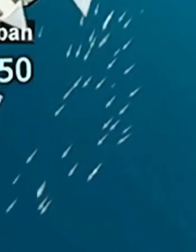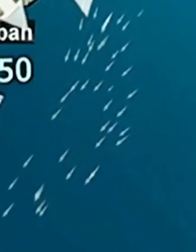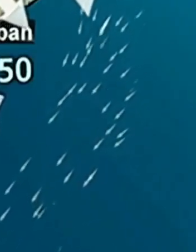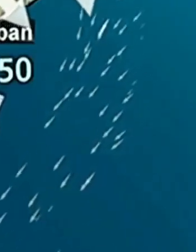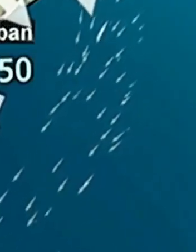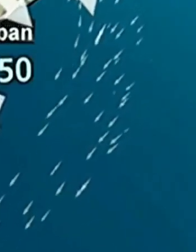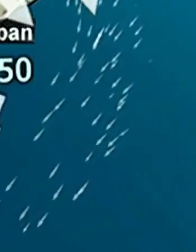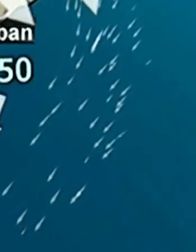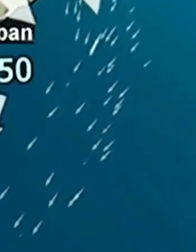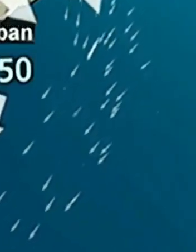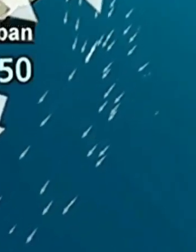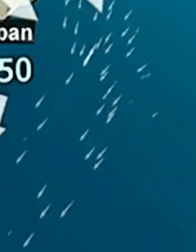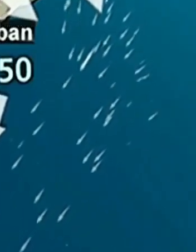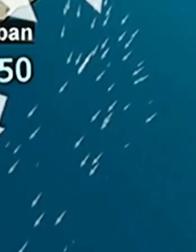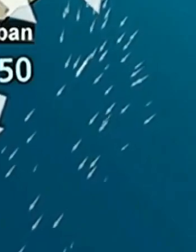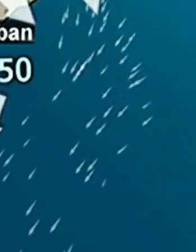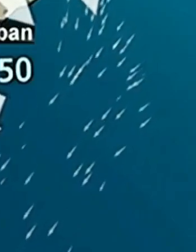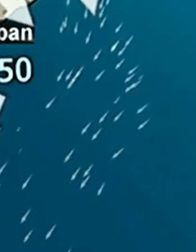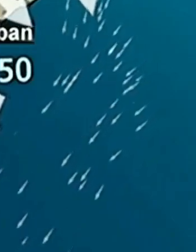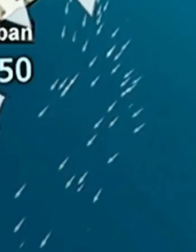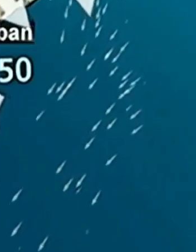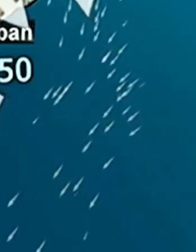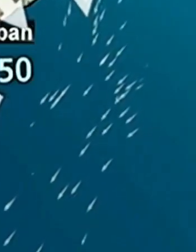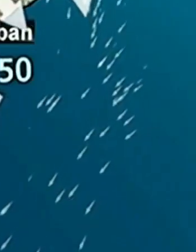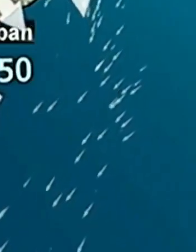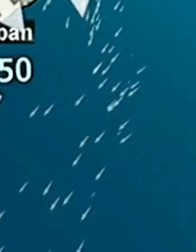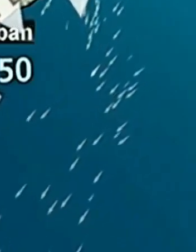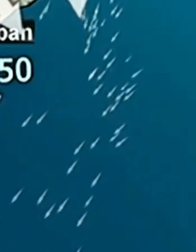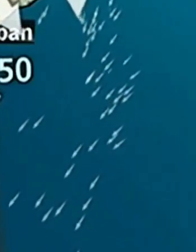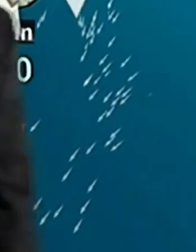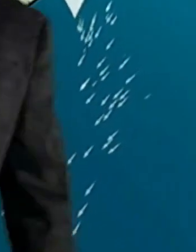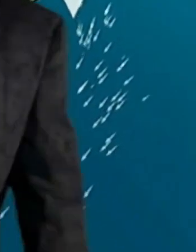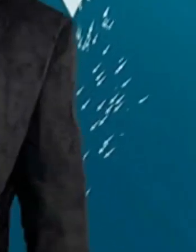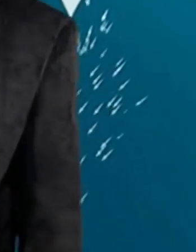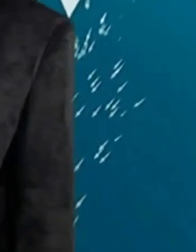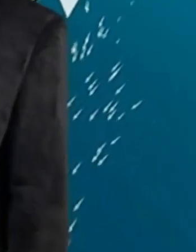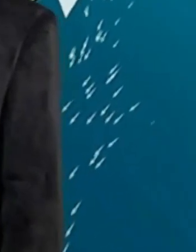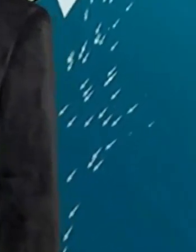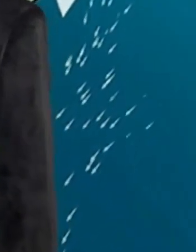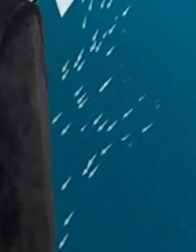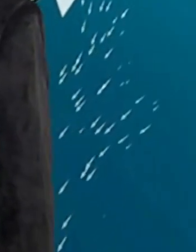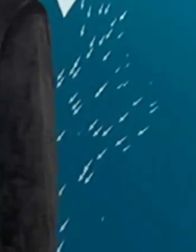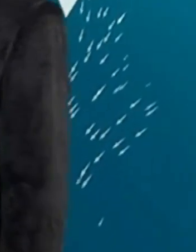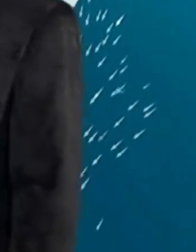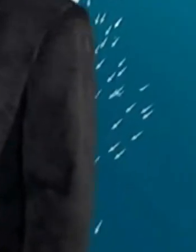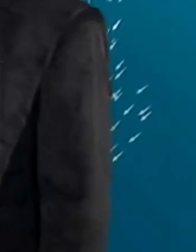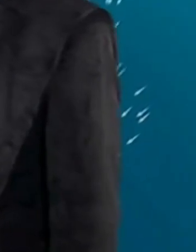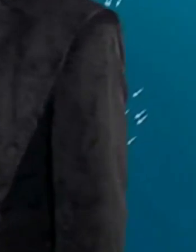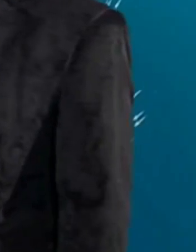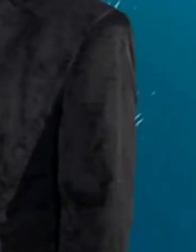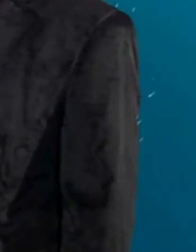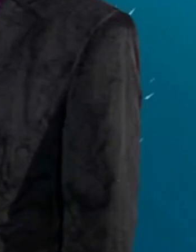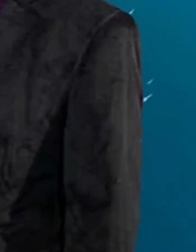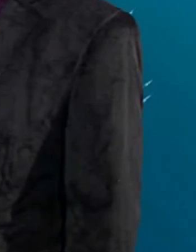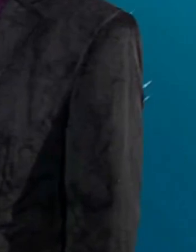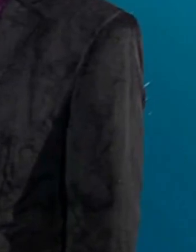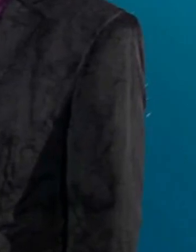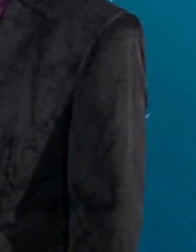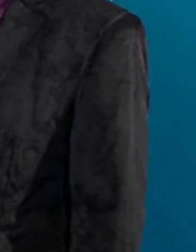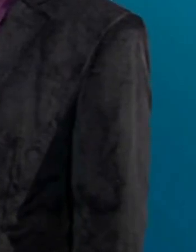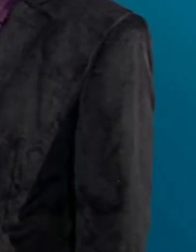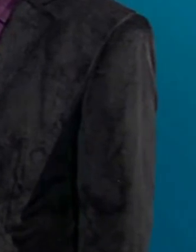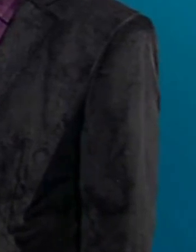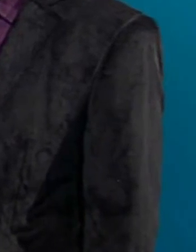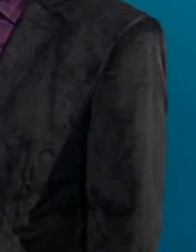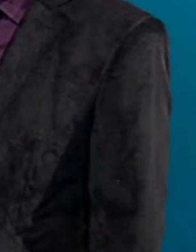go a tshutla di pay for ona ka mabopong a rena re go lebeletse lo ka KwaZulu-Natal re sa go lebala ka dikarolong tse di loka bo Cape Town lona go laetsa go botsana fela